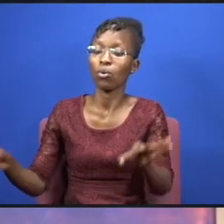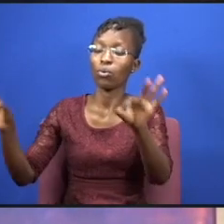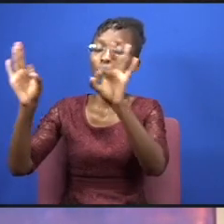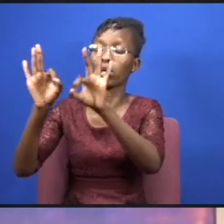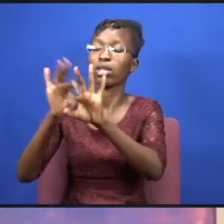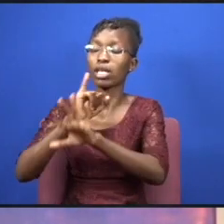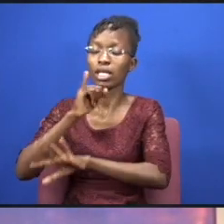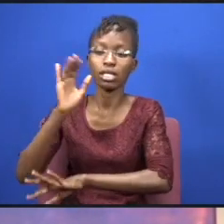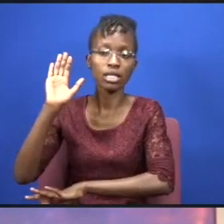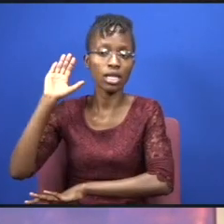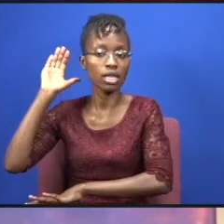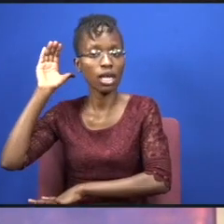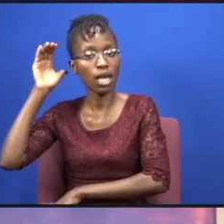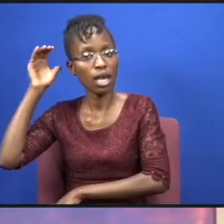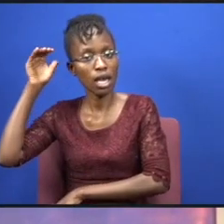Almighty?